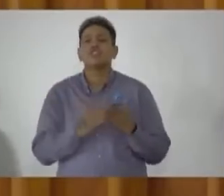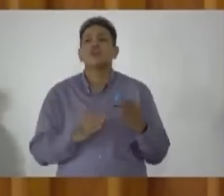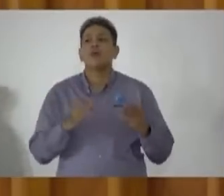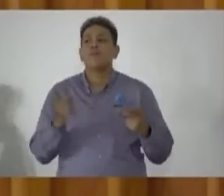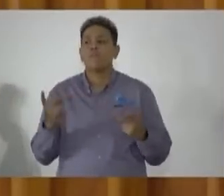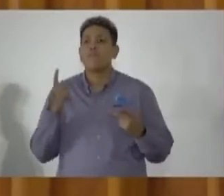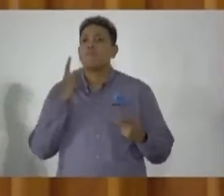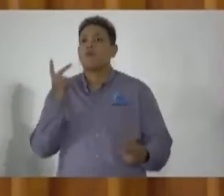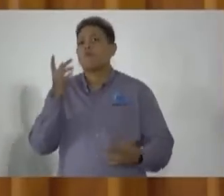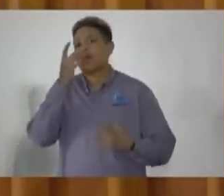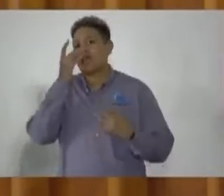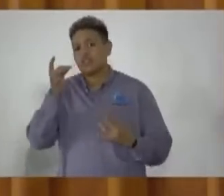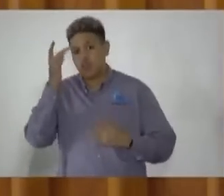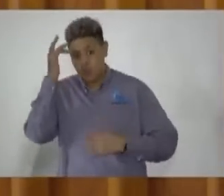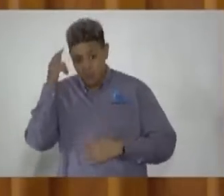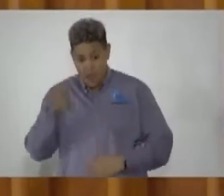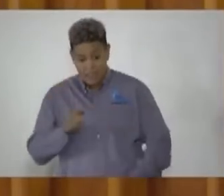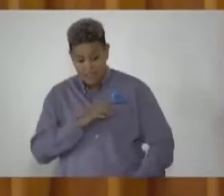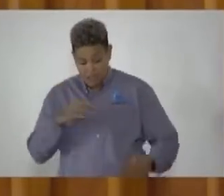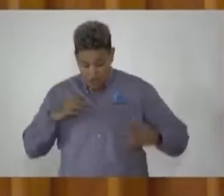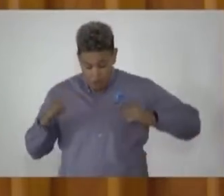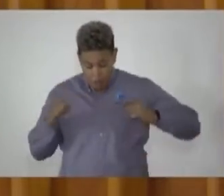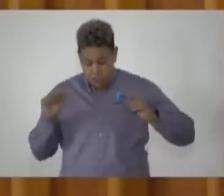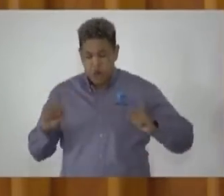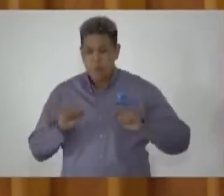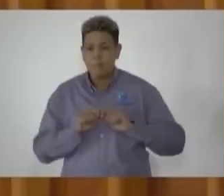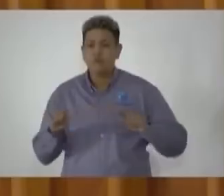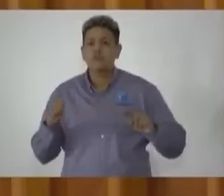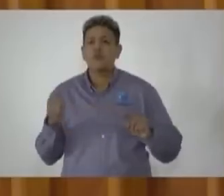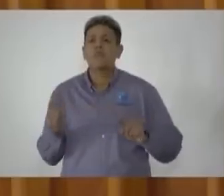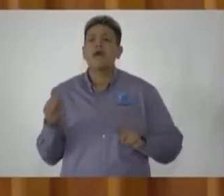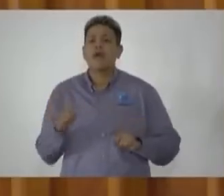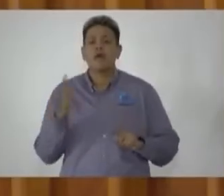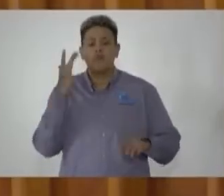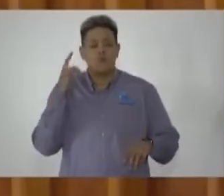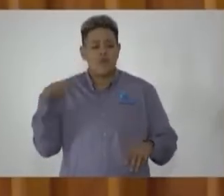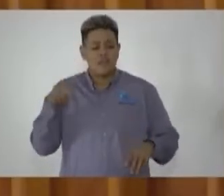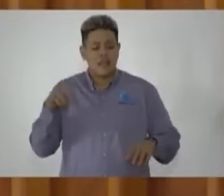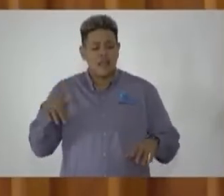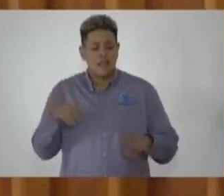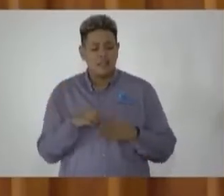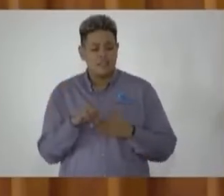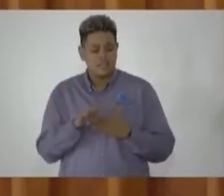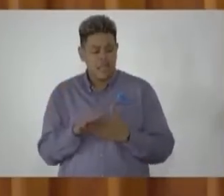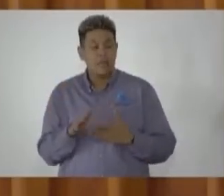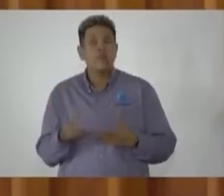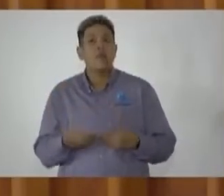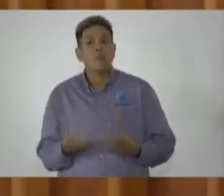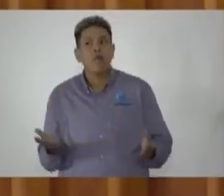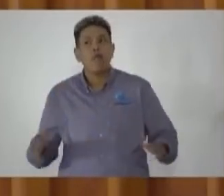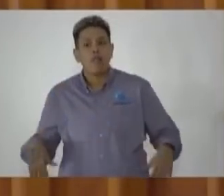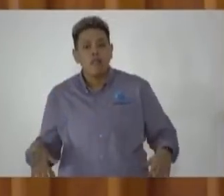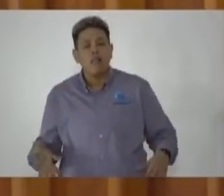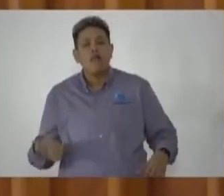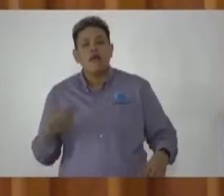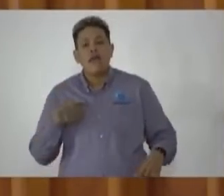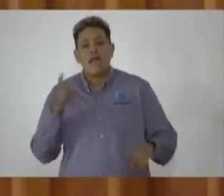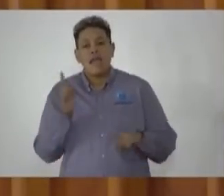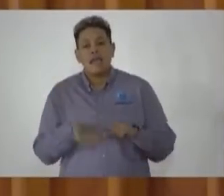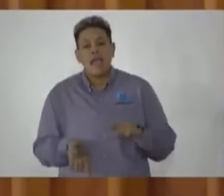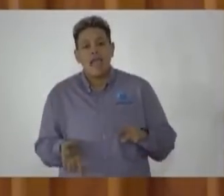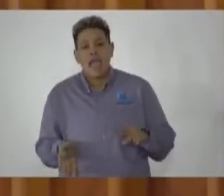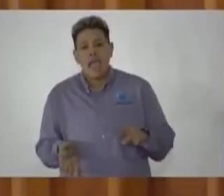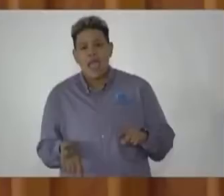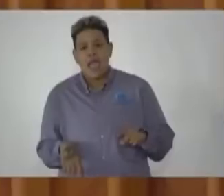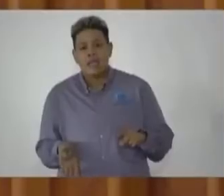public interest because the Commission put out something inquiring as to why they weren't tabled. And, you know, I cannot